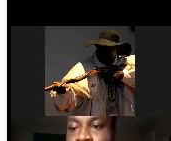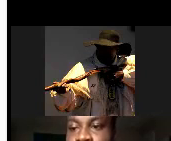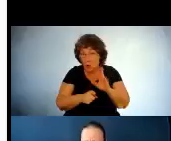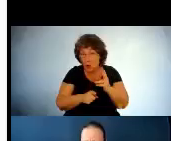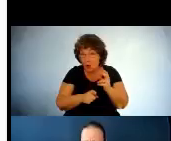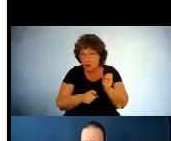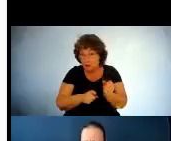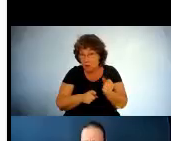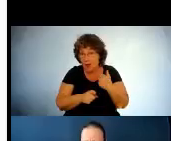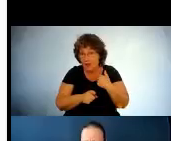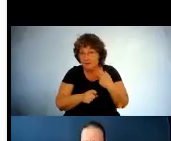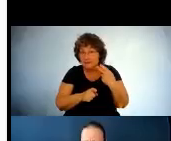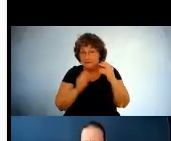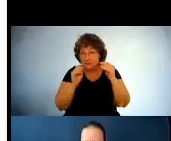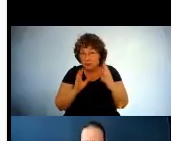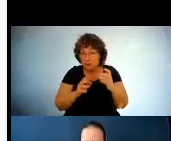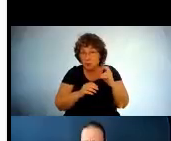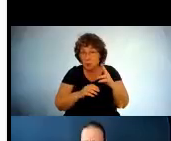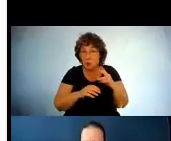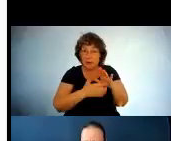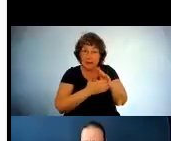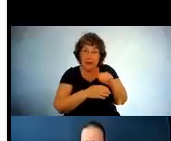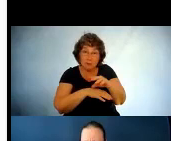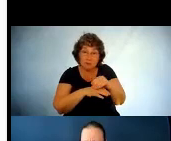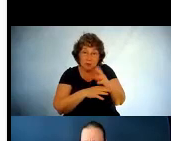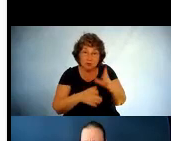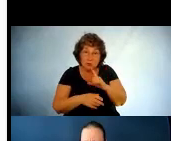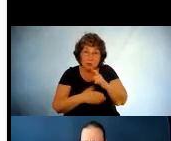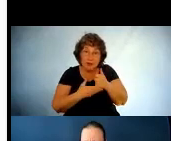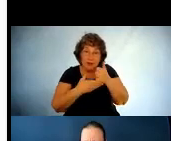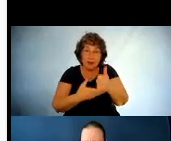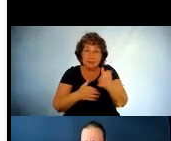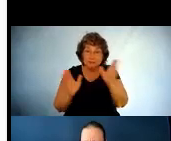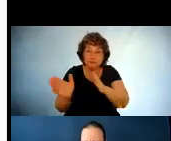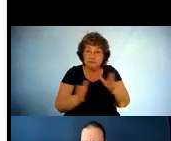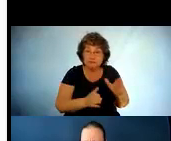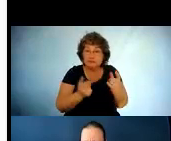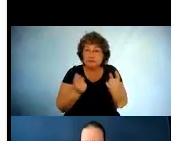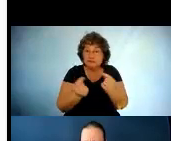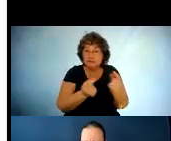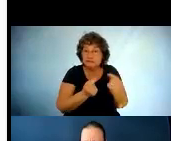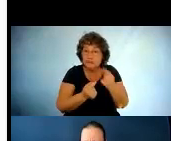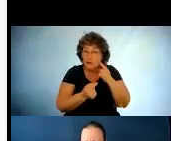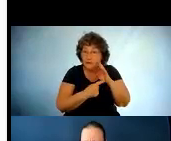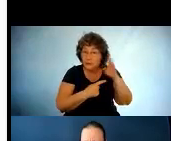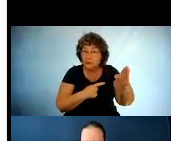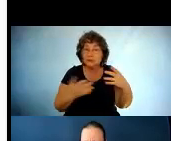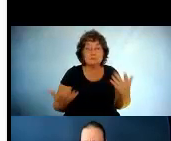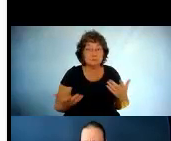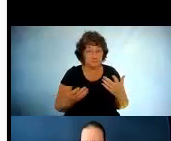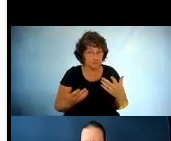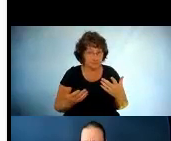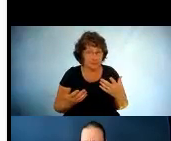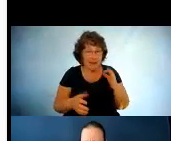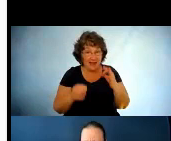like teachers or school counselors, that helped you plan for the future? And what was it about them that made